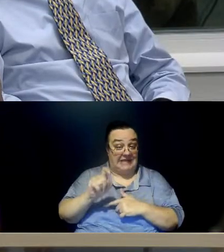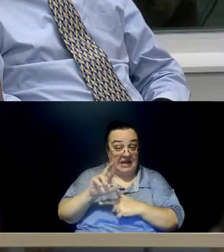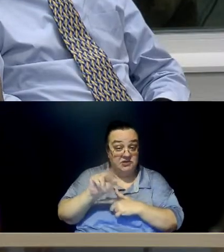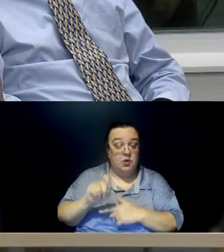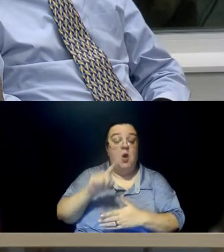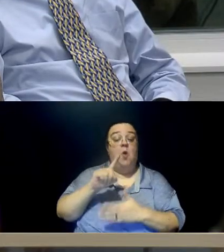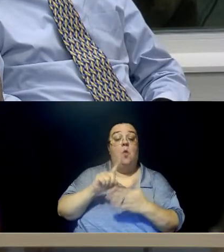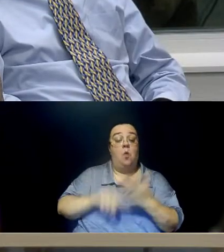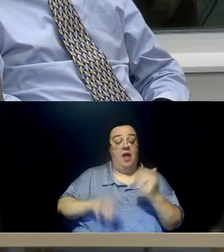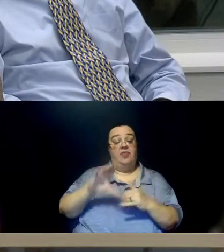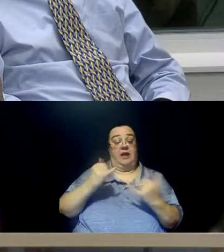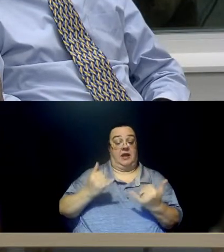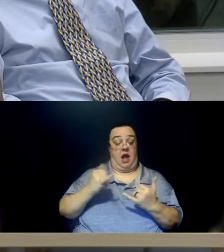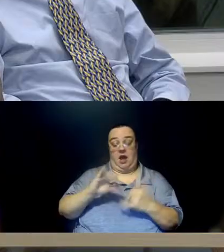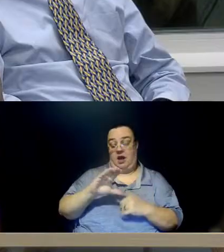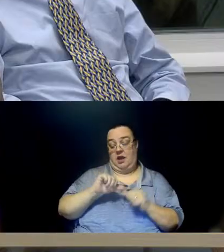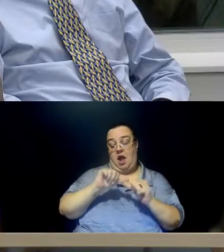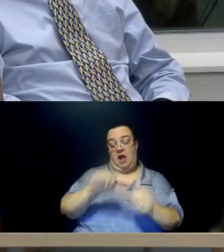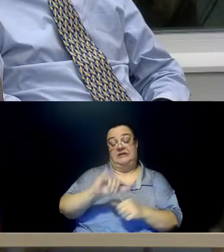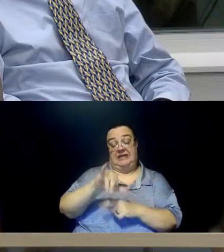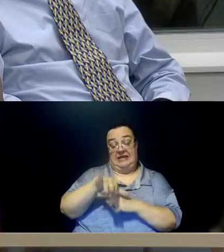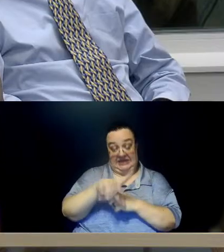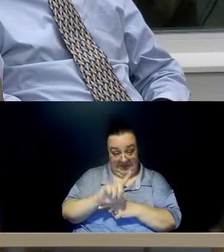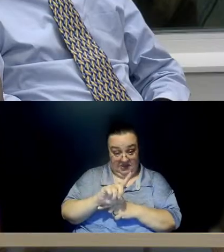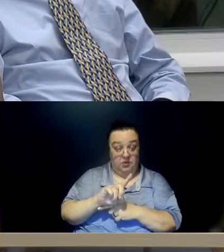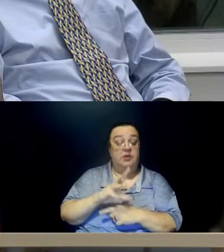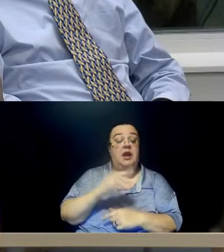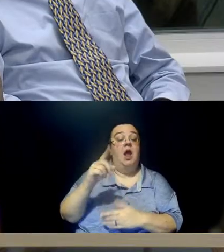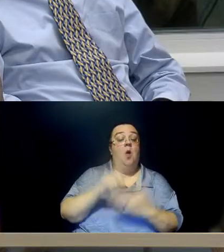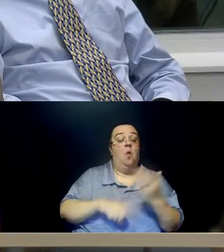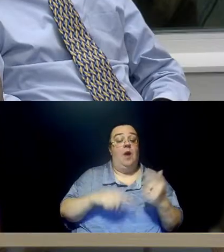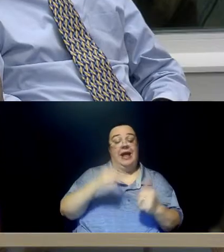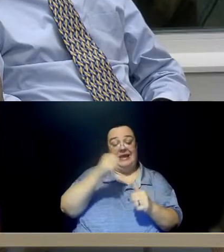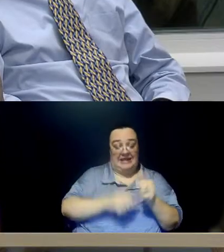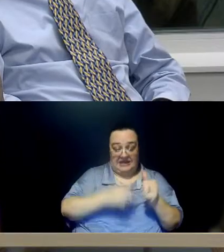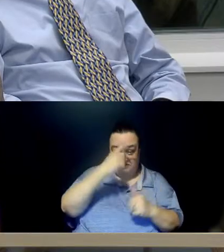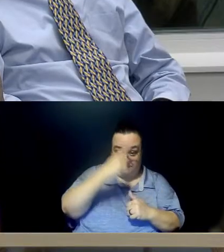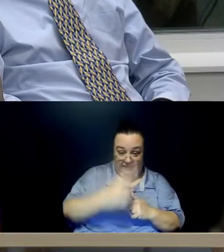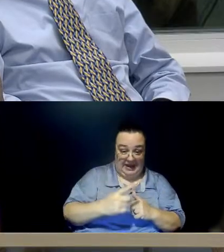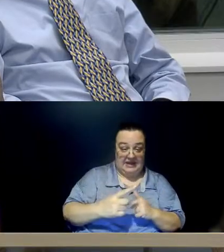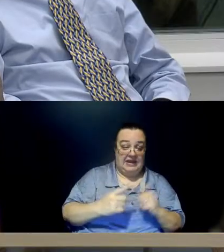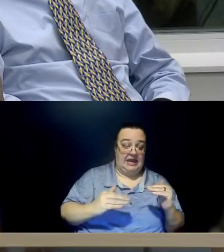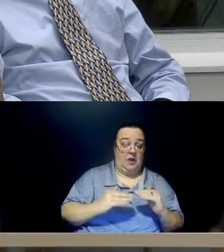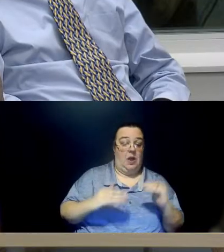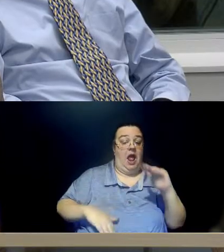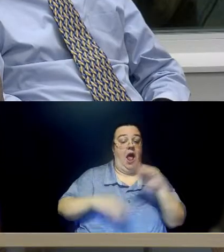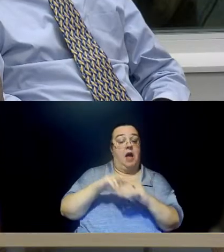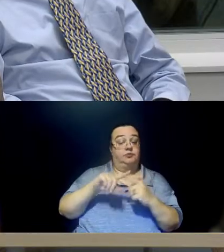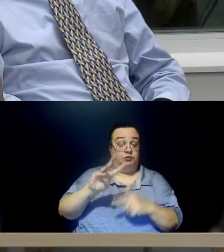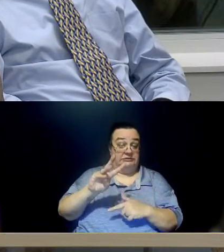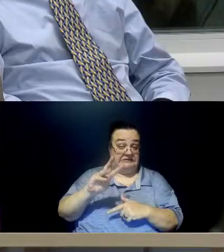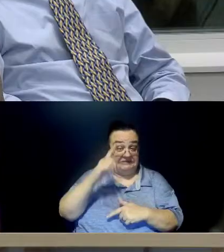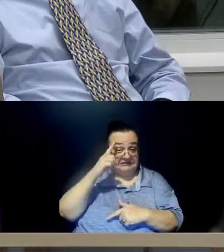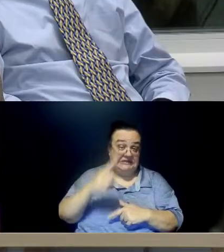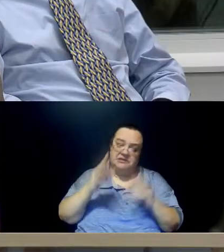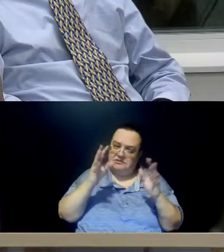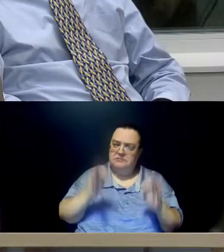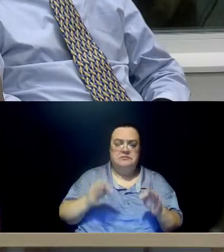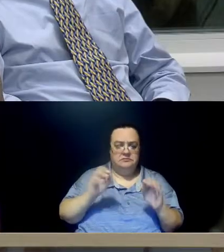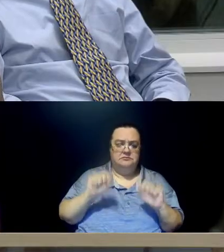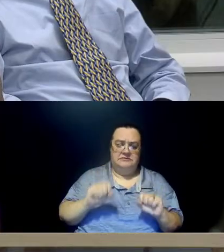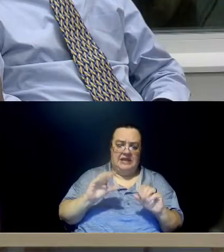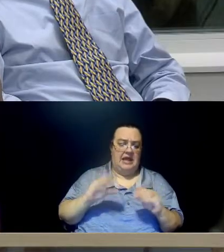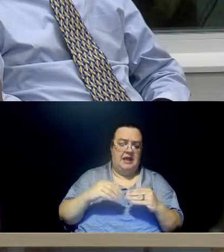was, and what each penny equated to up into 6 cents. Yeah, we can most certainly provide that. We already got